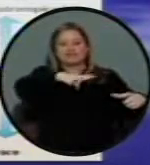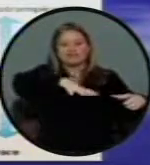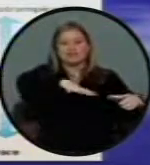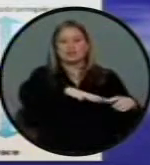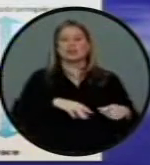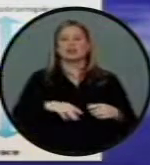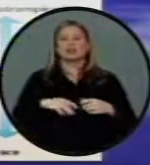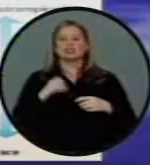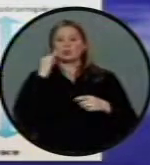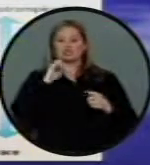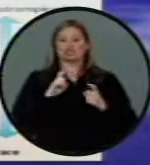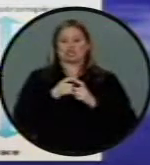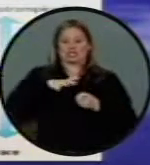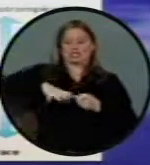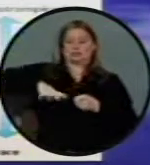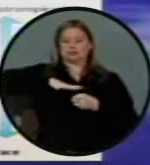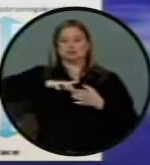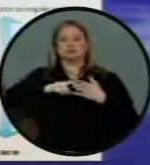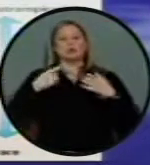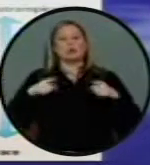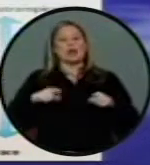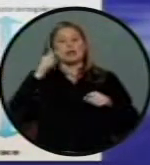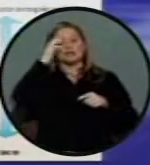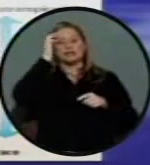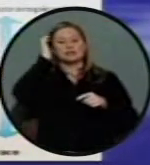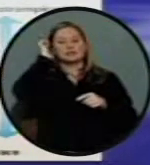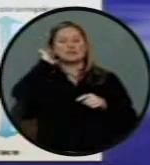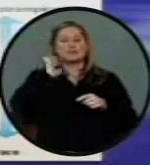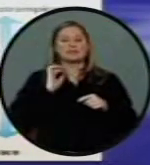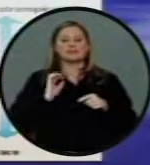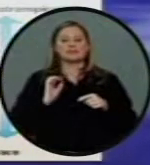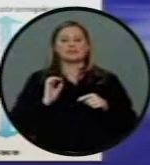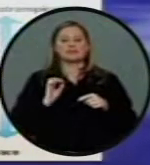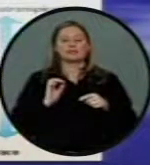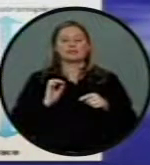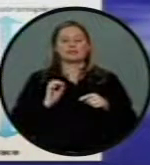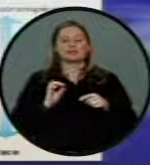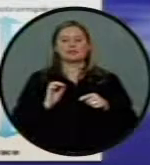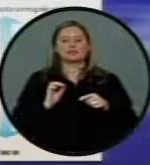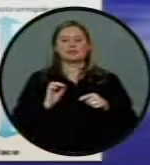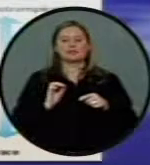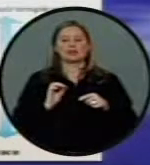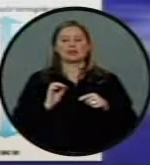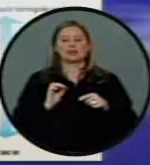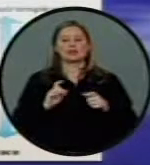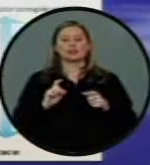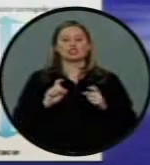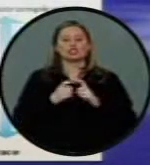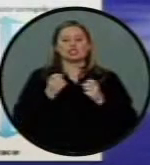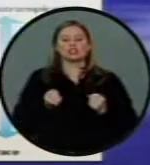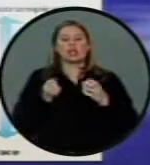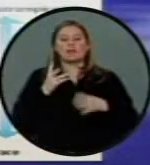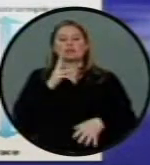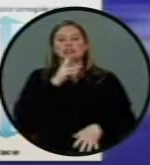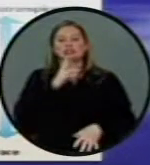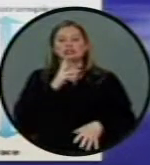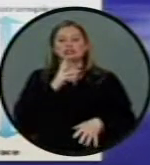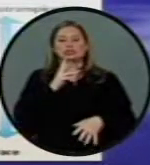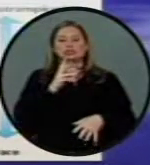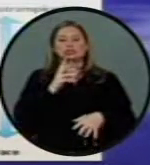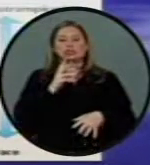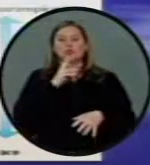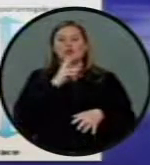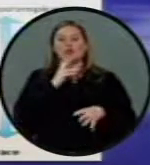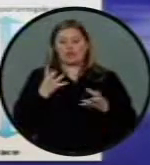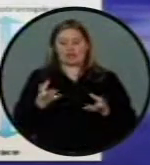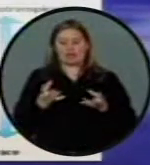ends up happening from an undeveloped condition to a developed condition is you reduce dramatically how much water the land can hold, right?